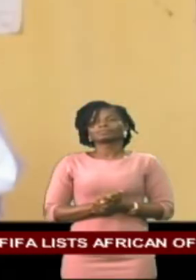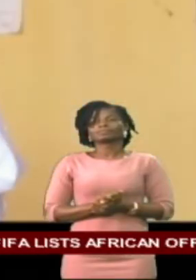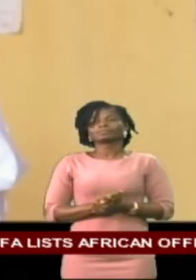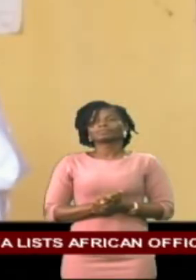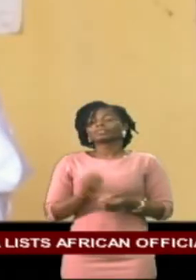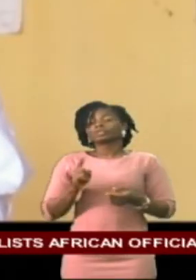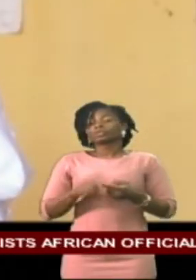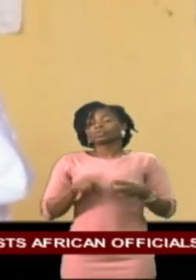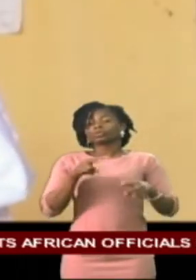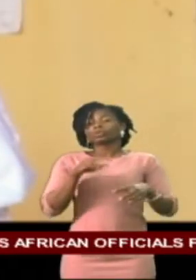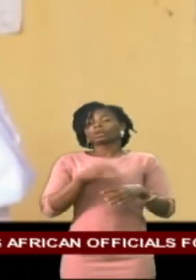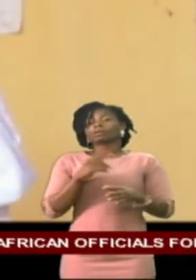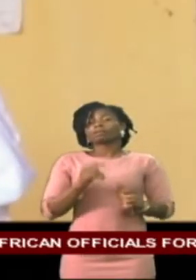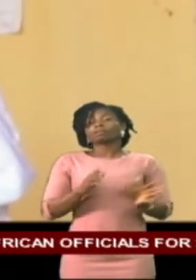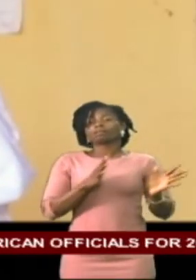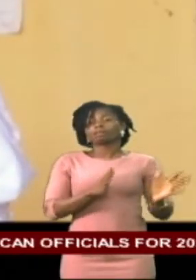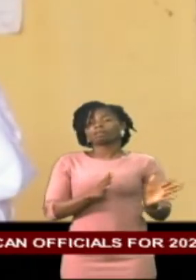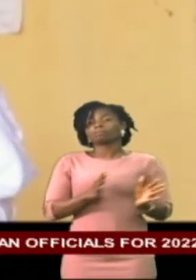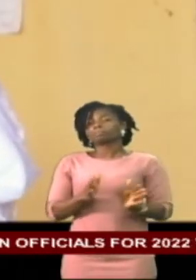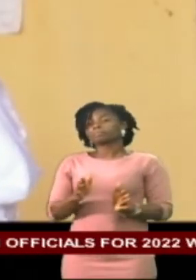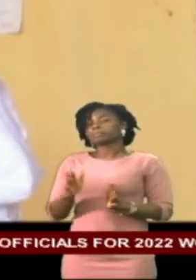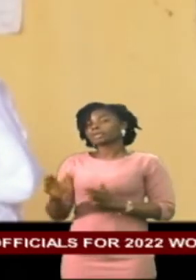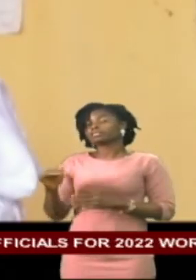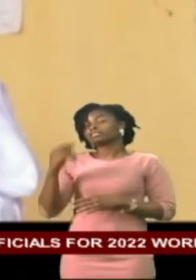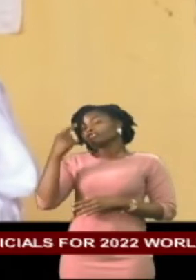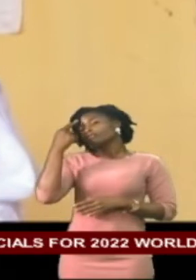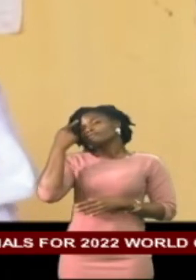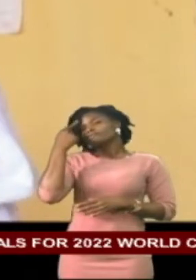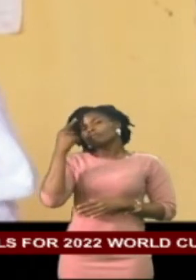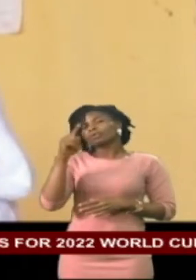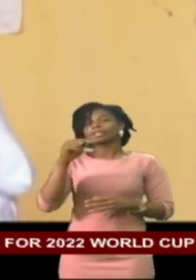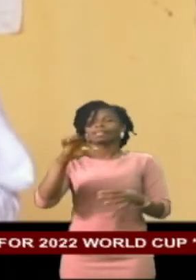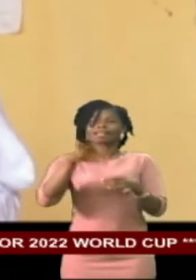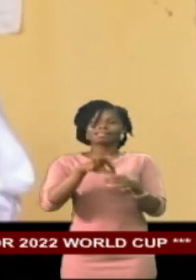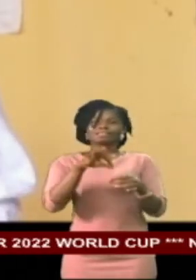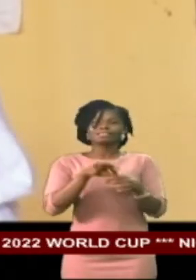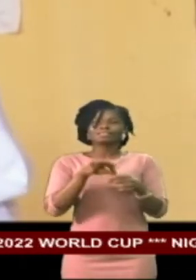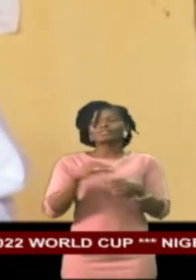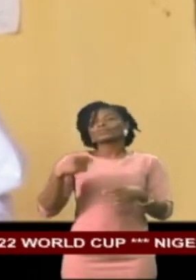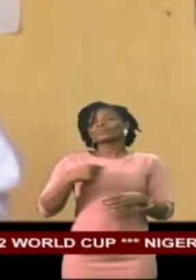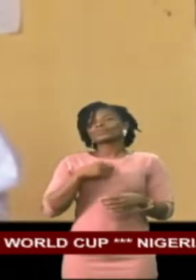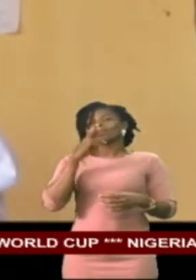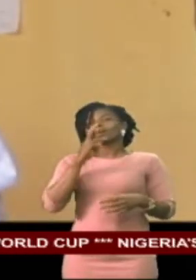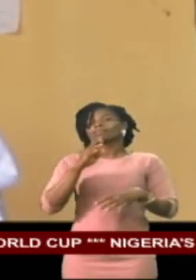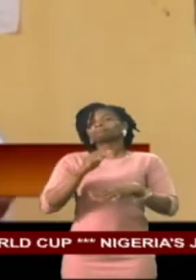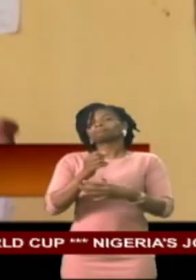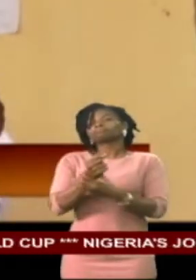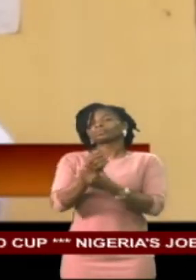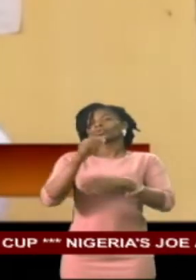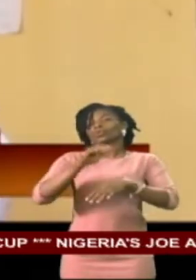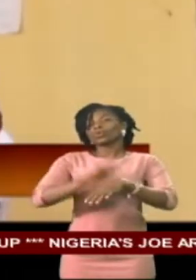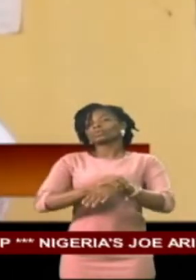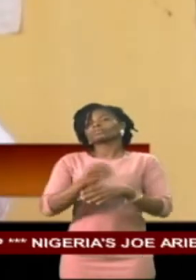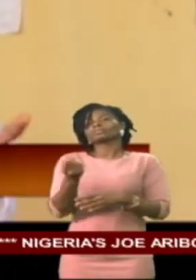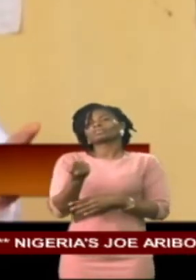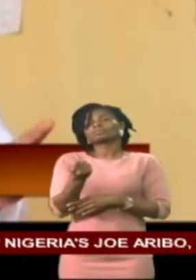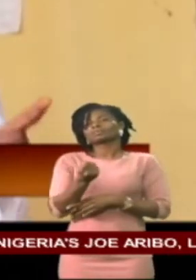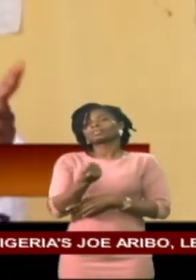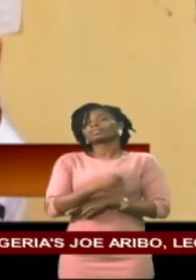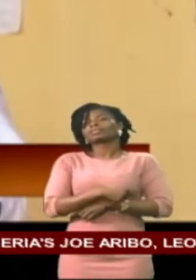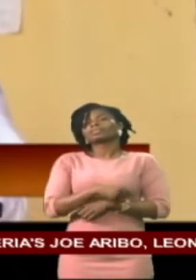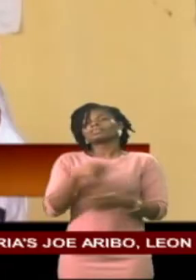To look at the preparations for the election we are holding on Saturday. This is the